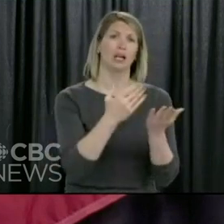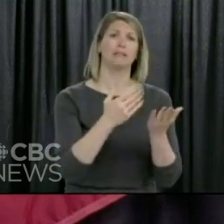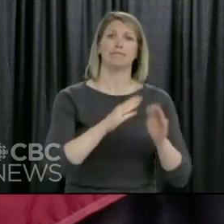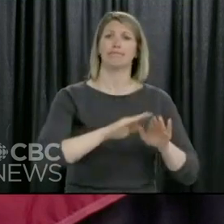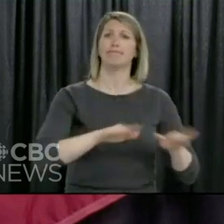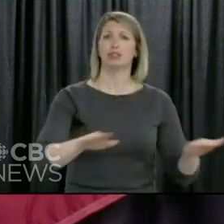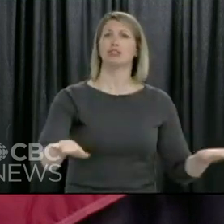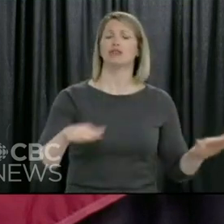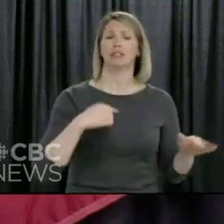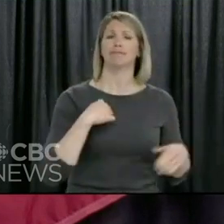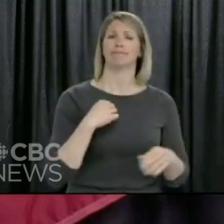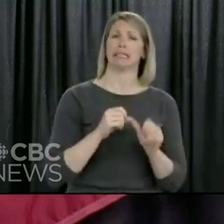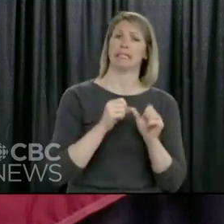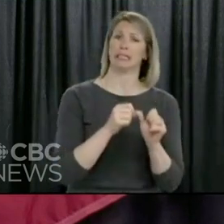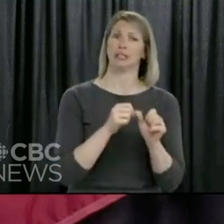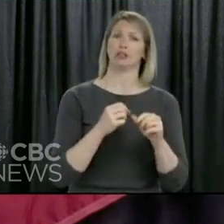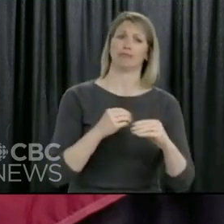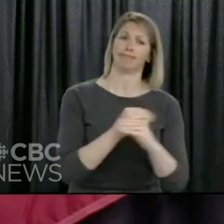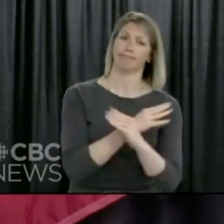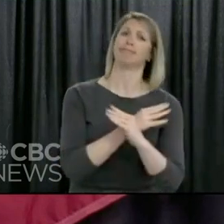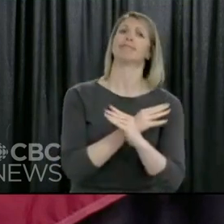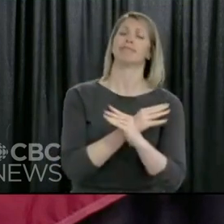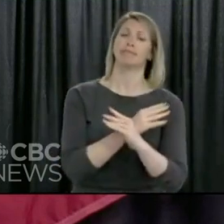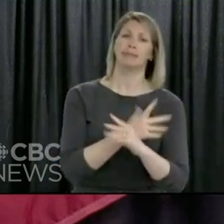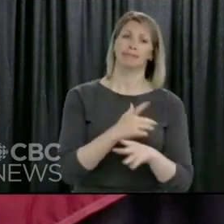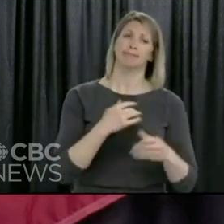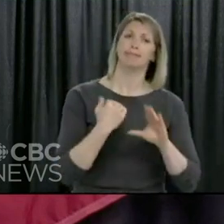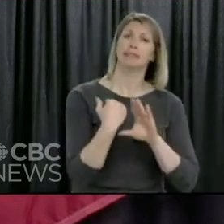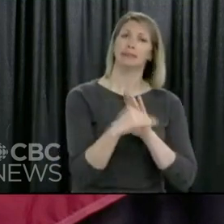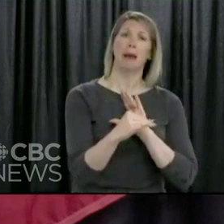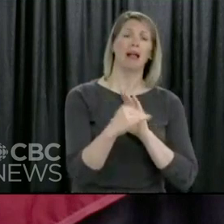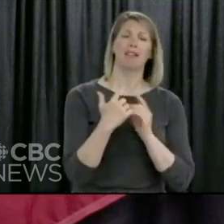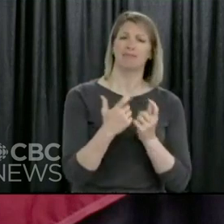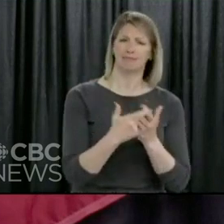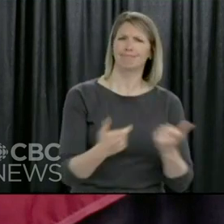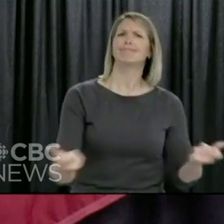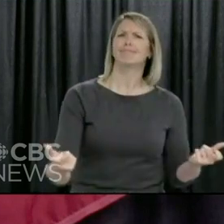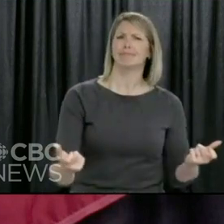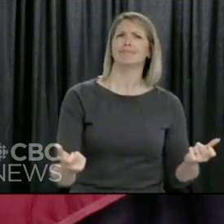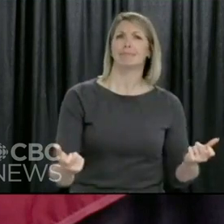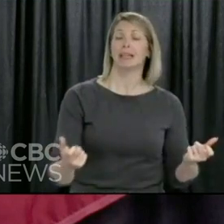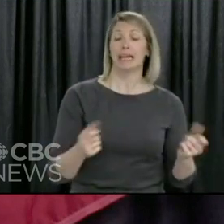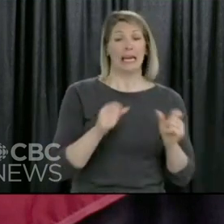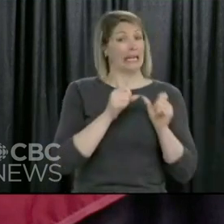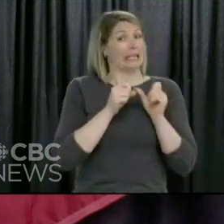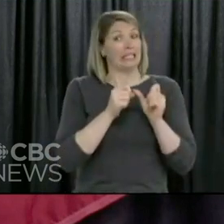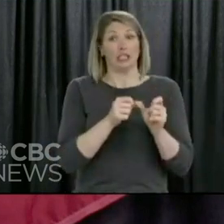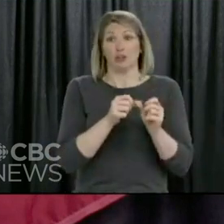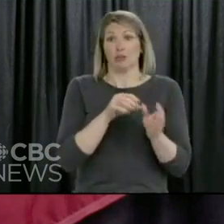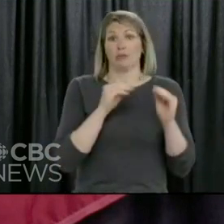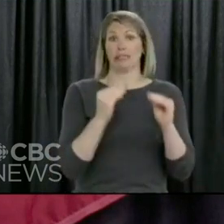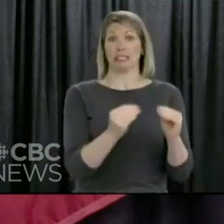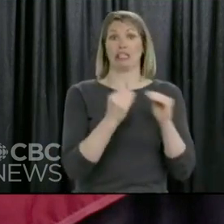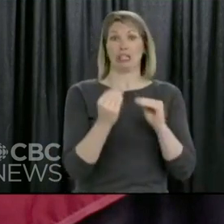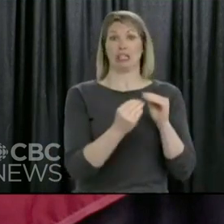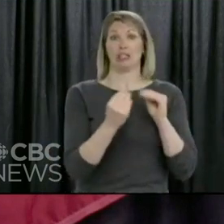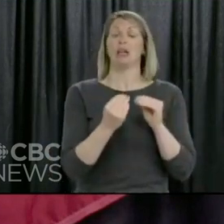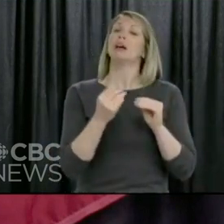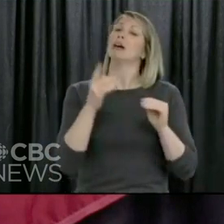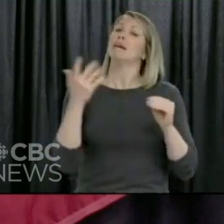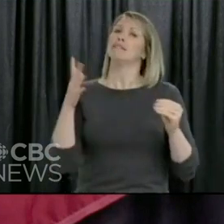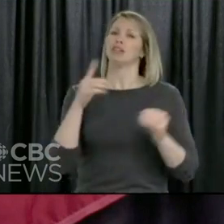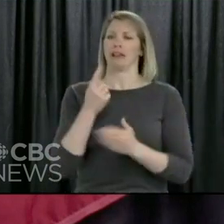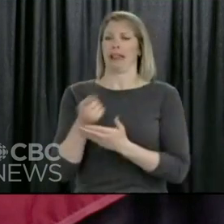And continued learning did occur. After schools were closed, schools are now closed for the remainder of the